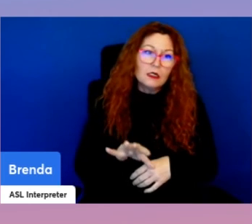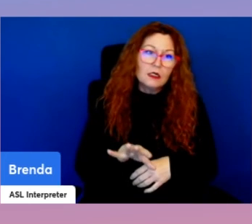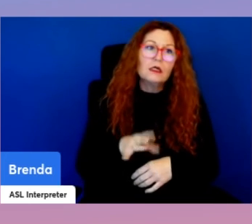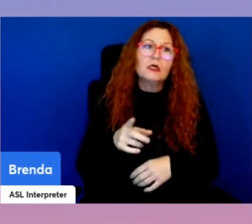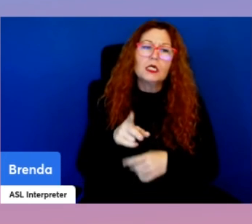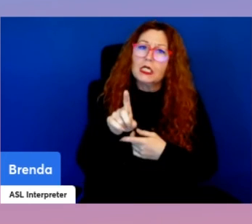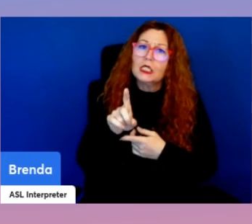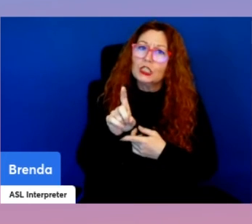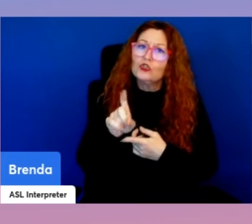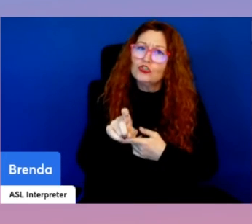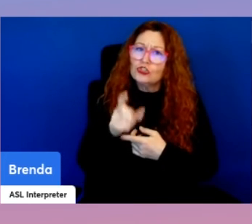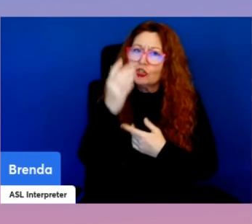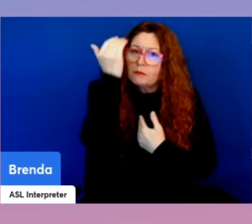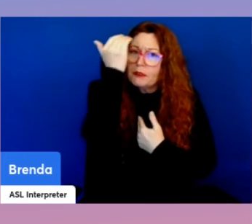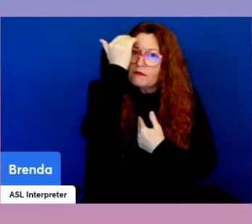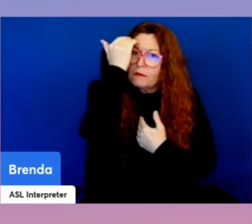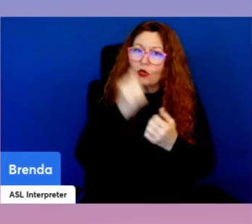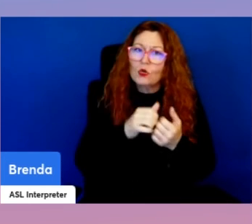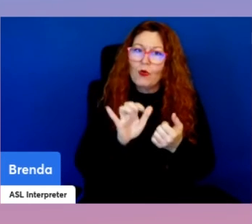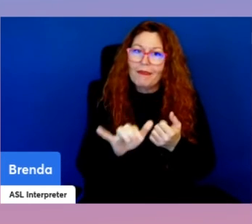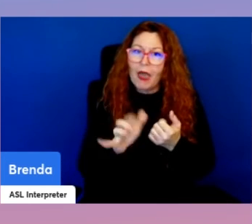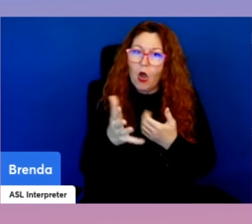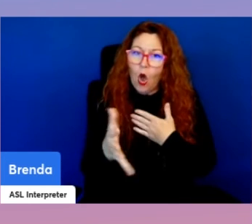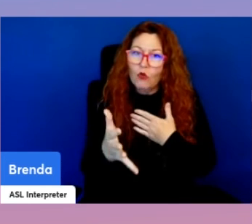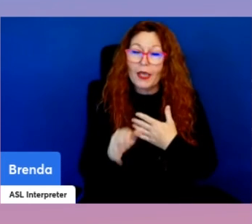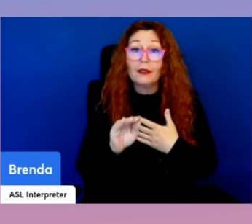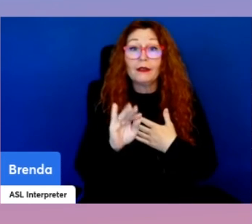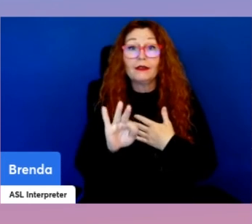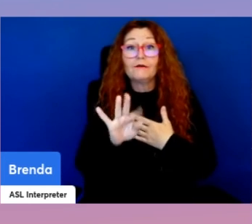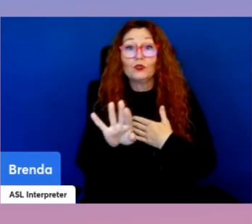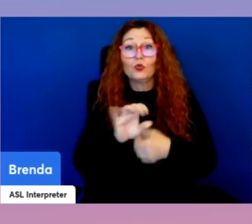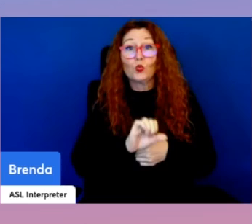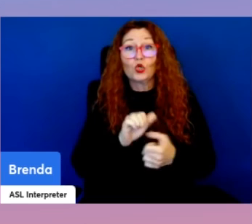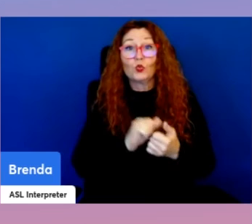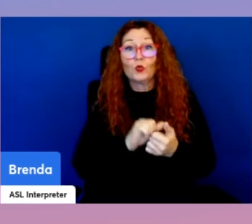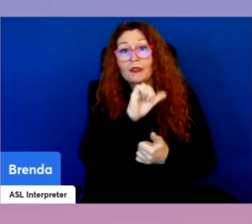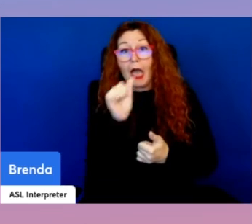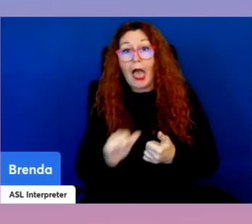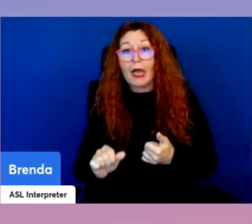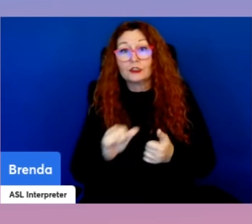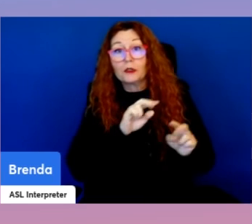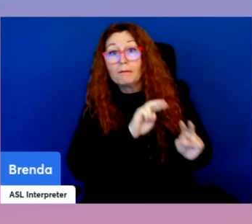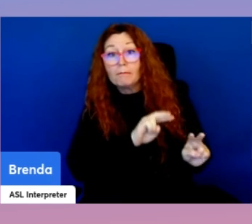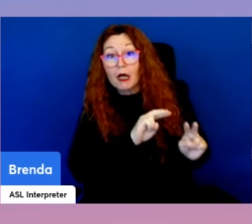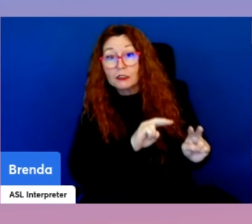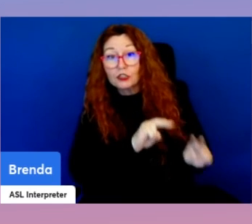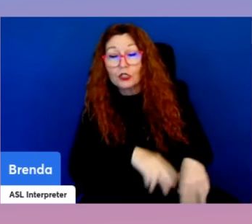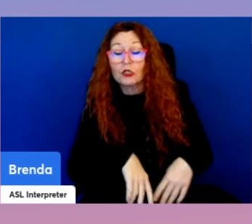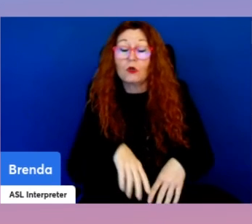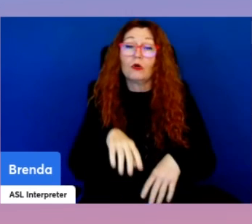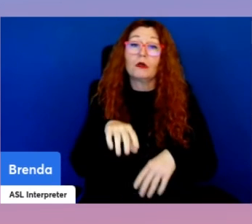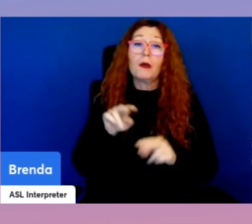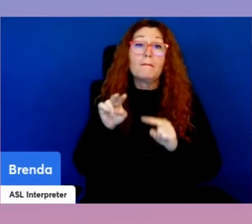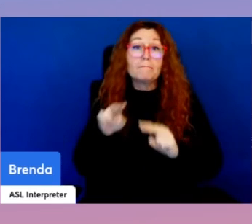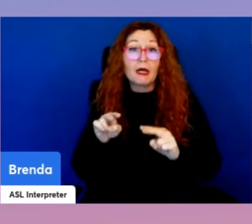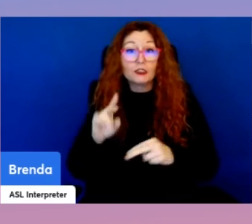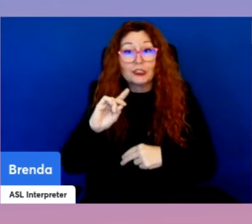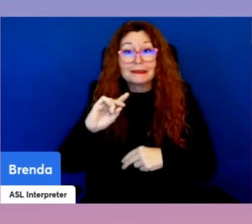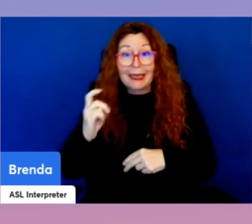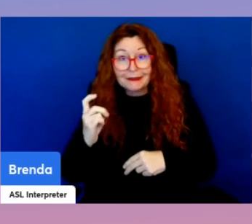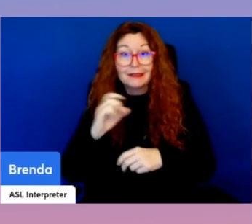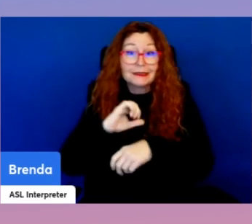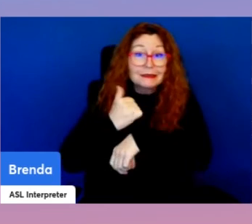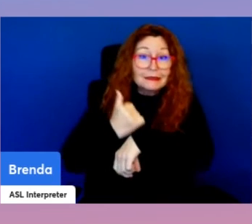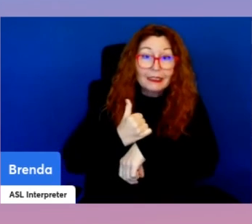should be pretty familiar to you if you're doing anything with Azure Monitor or Azure Monitor diagnostic settings. This is